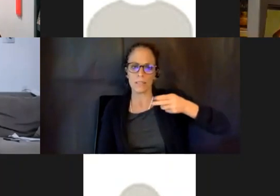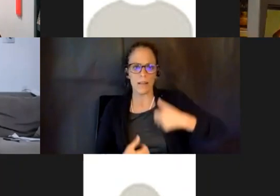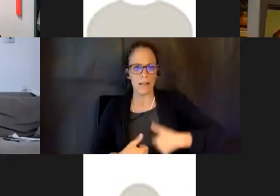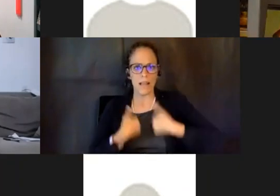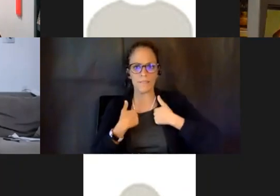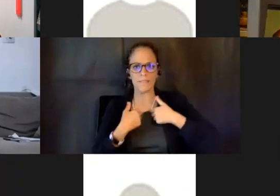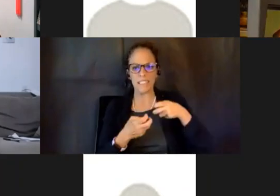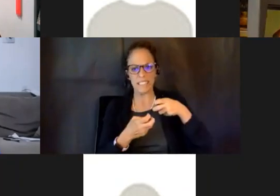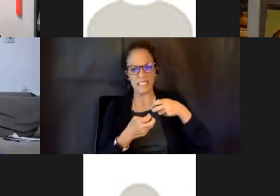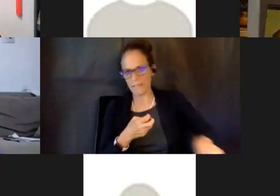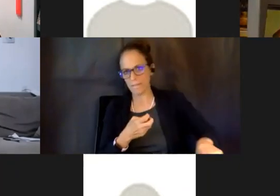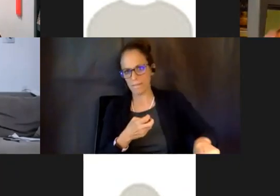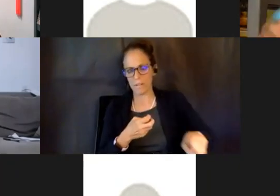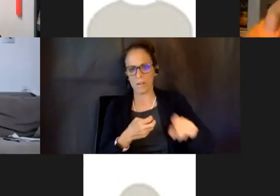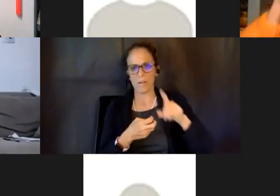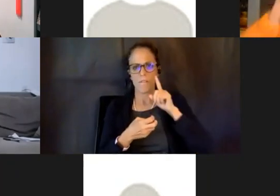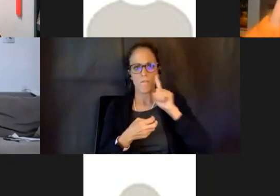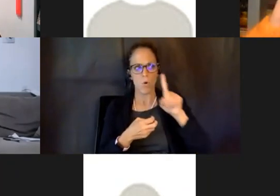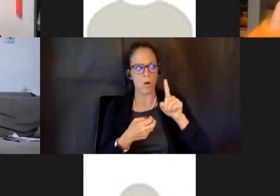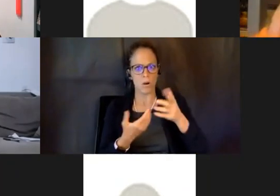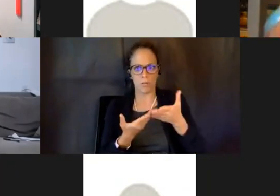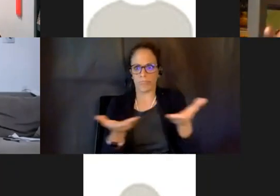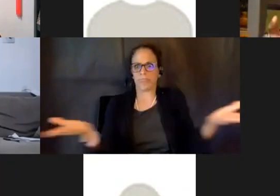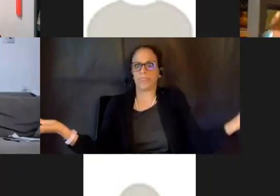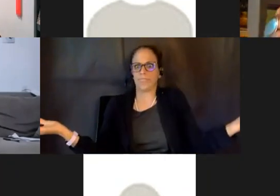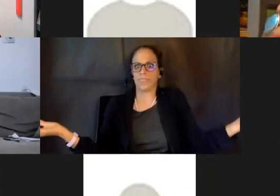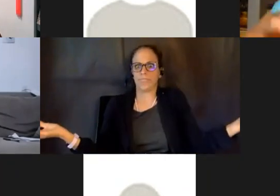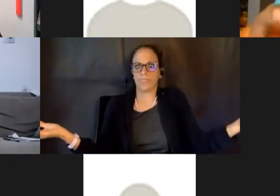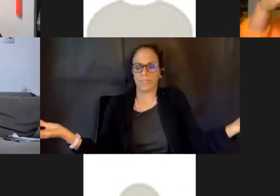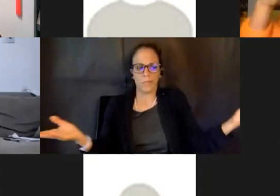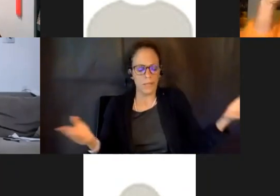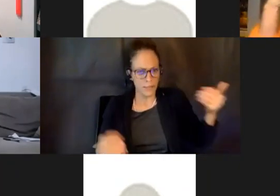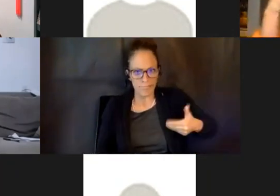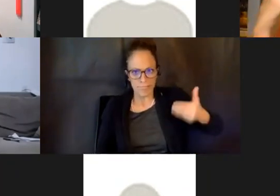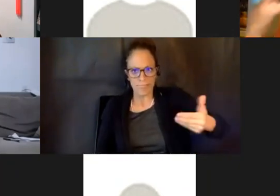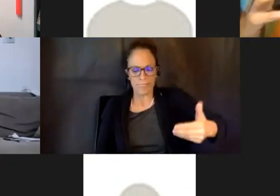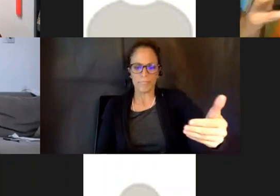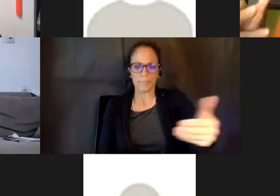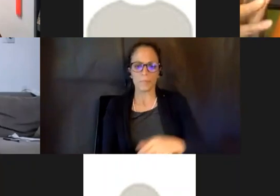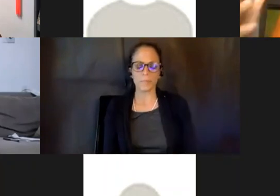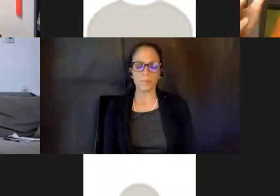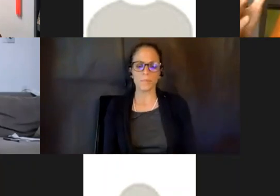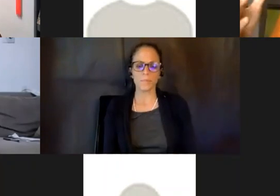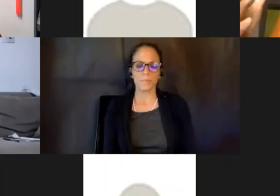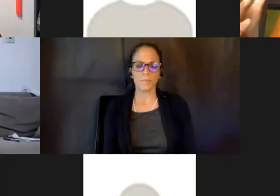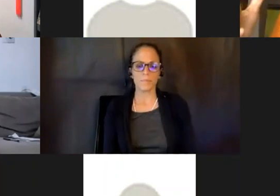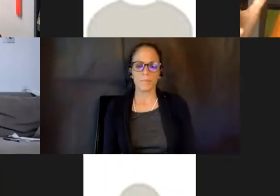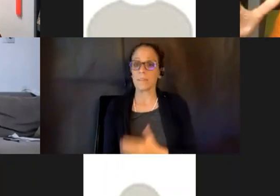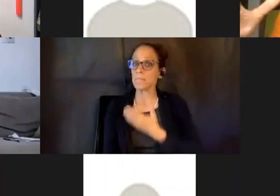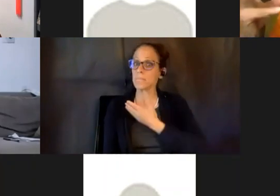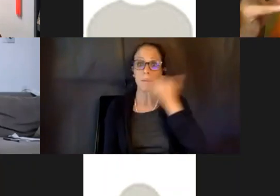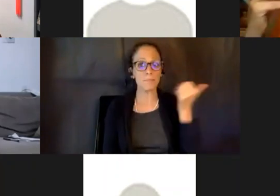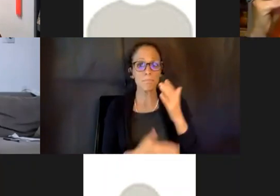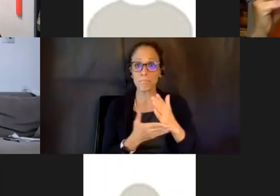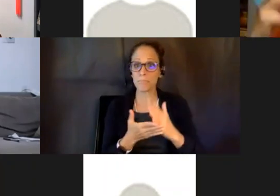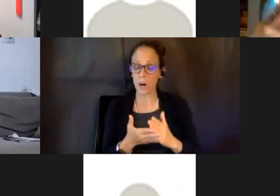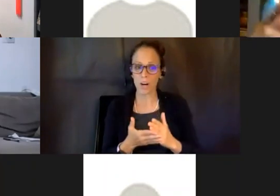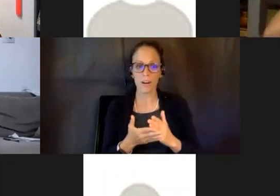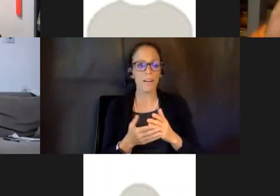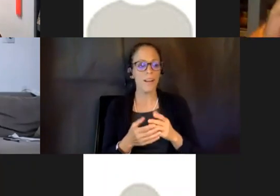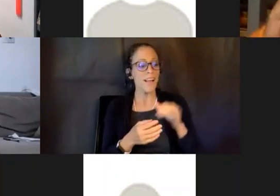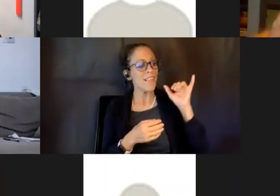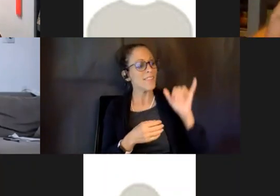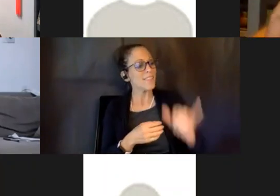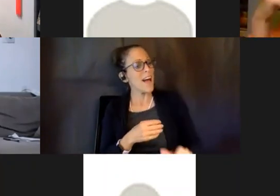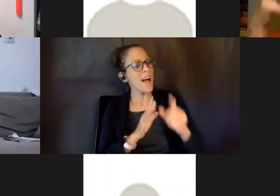of people. And what's really incredible is how we come out of those moments. And you were born,